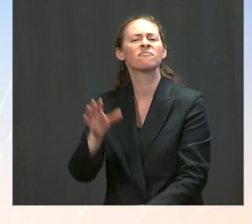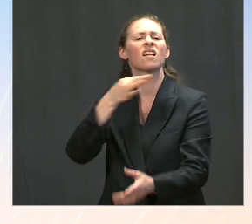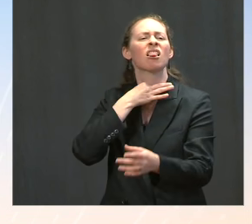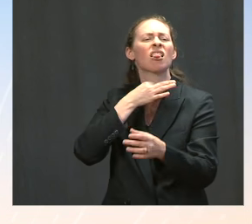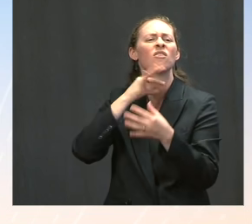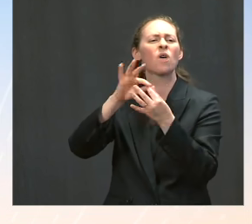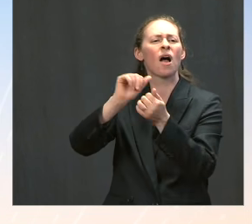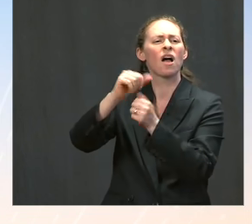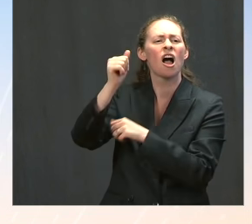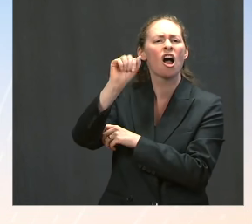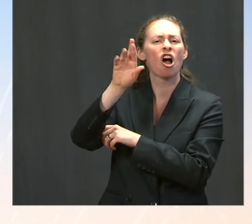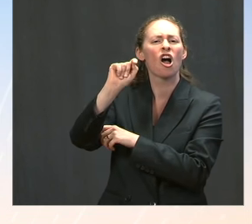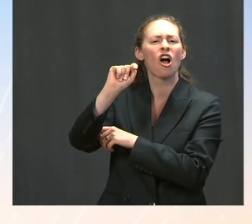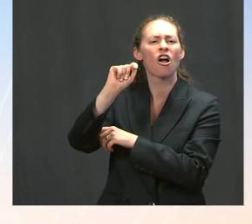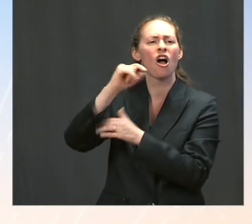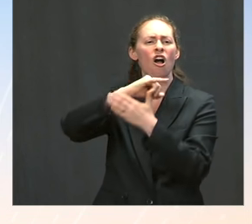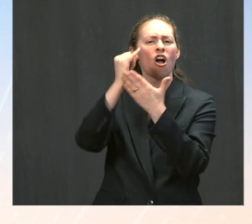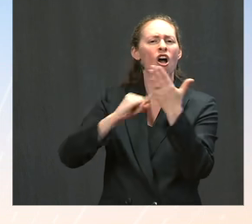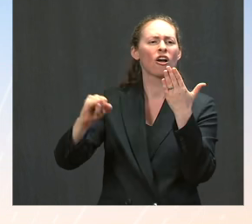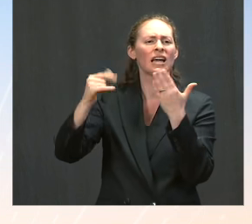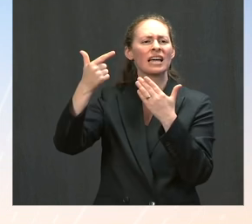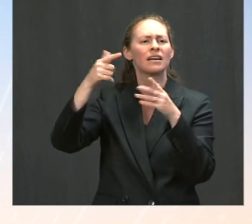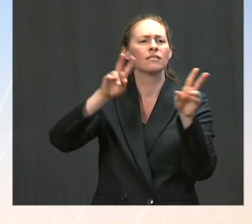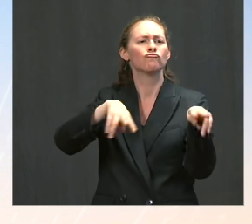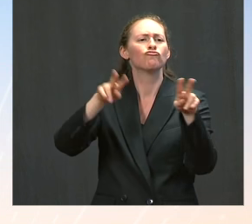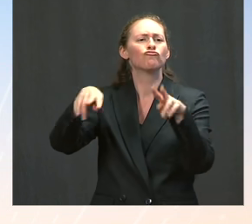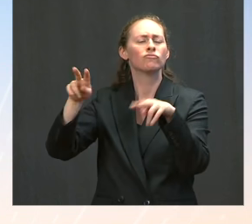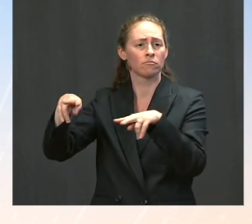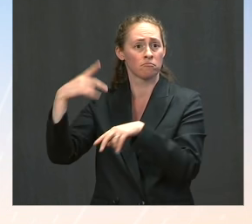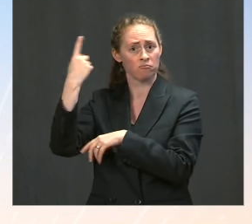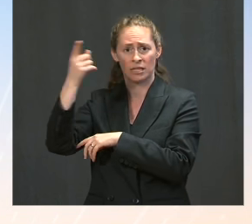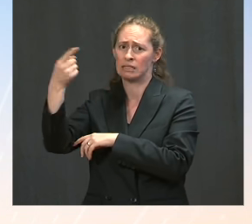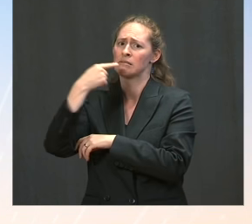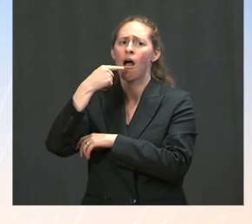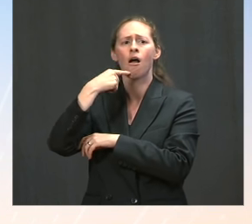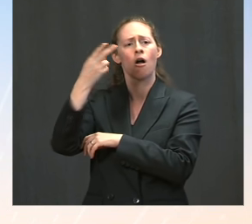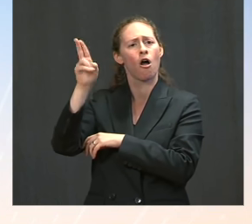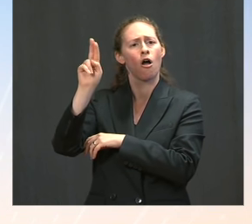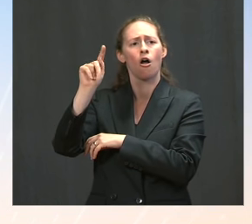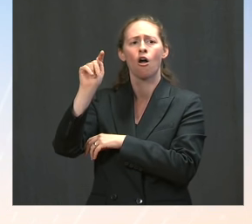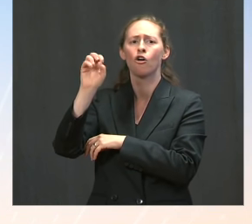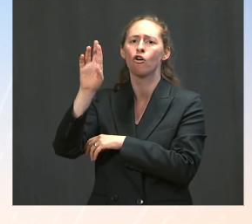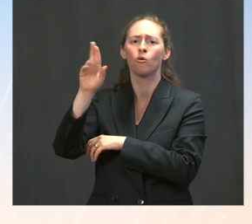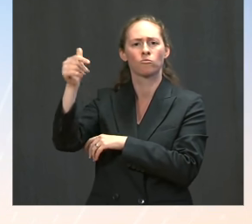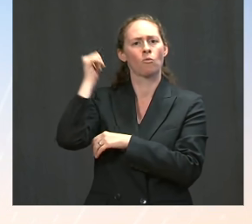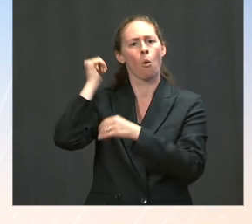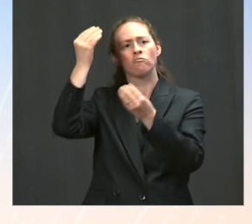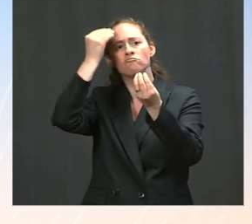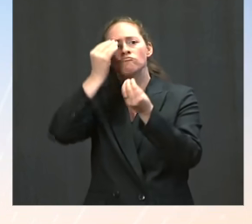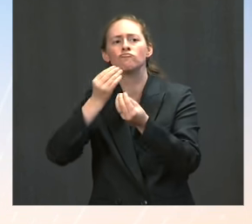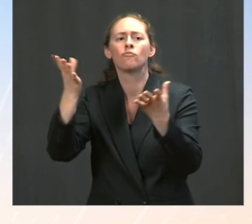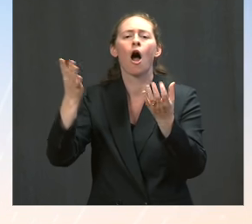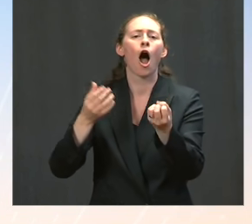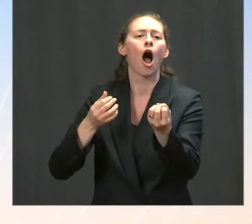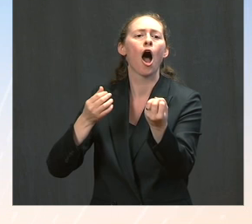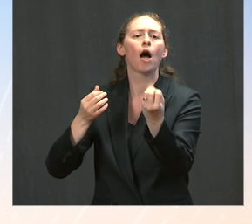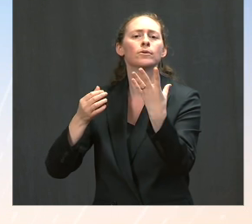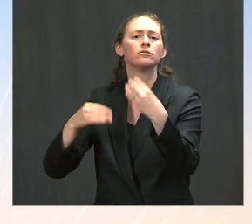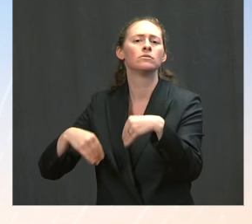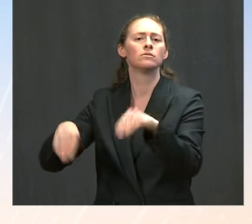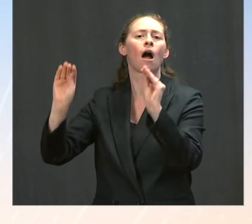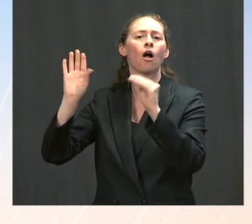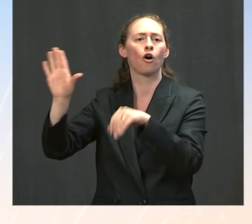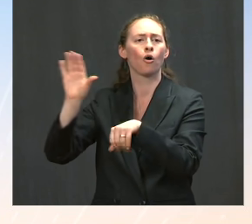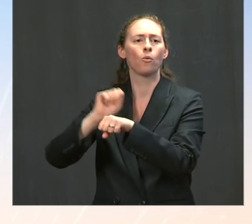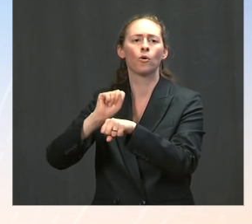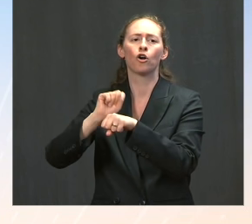You said that Hunter Biden is not going to discuss anything related to the sale of his art. Is that a promise that has been made in writing? And if so,